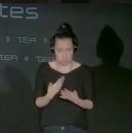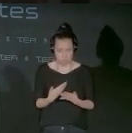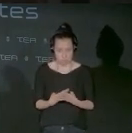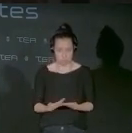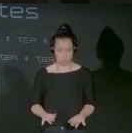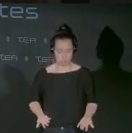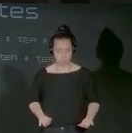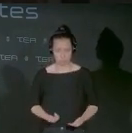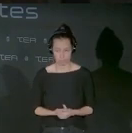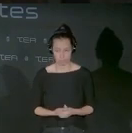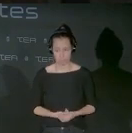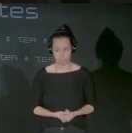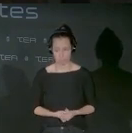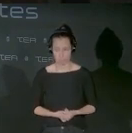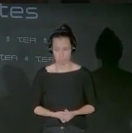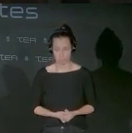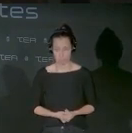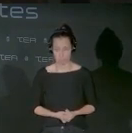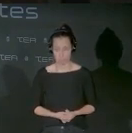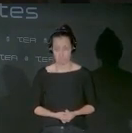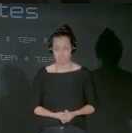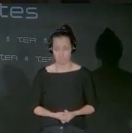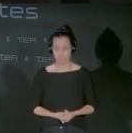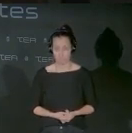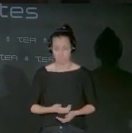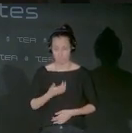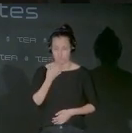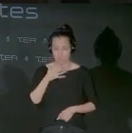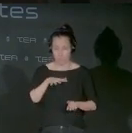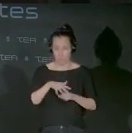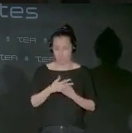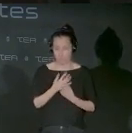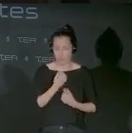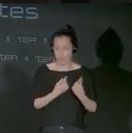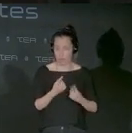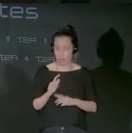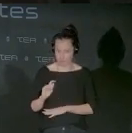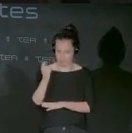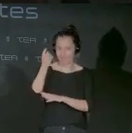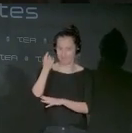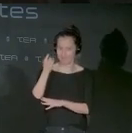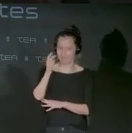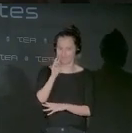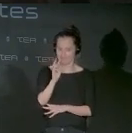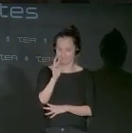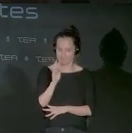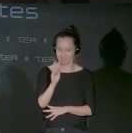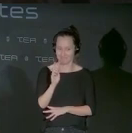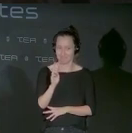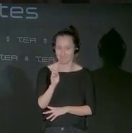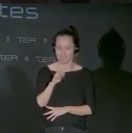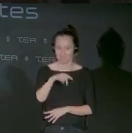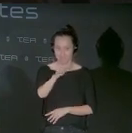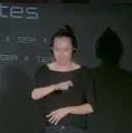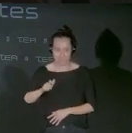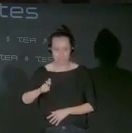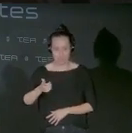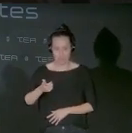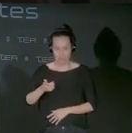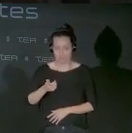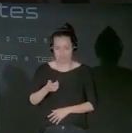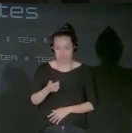from originally planned. At the same time, I still believe that whenever we are participating in various